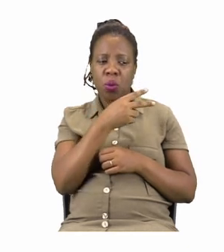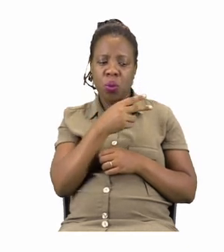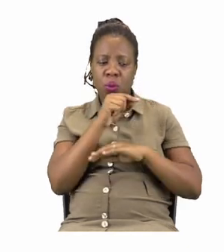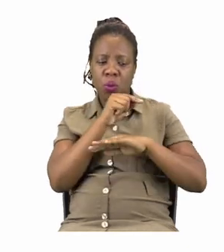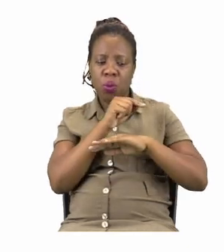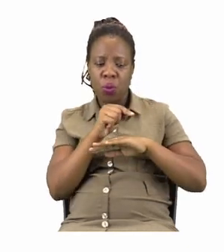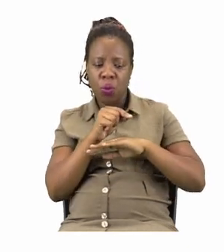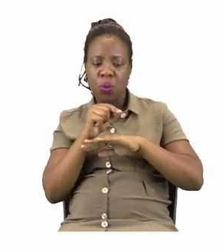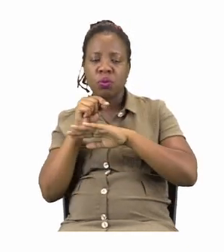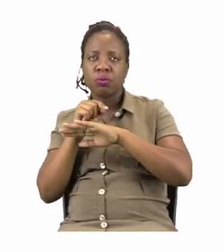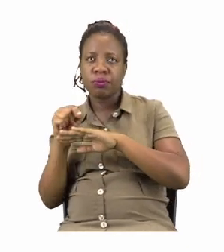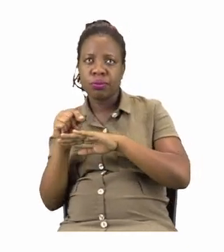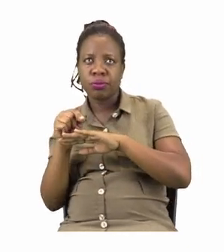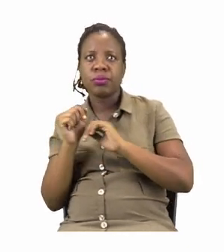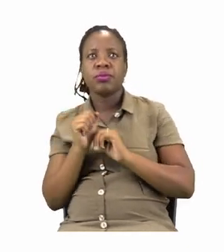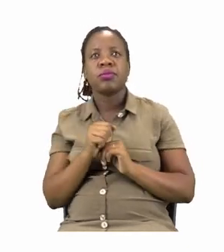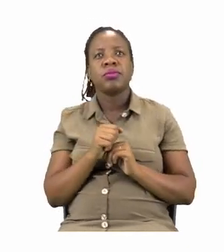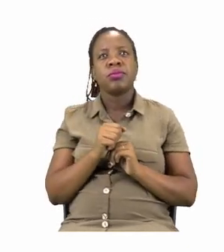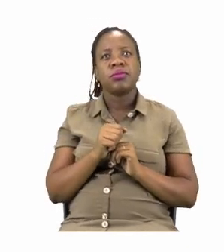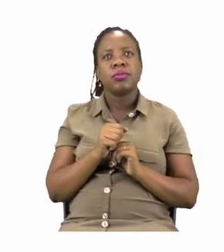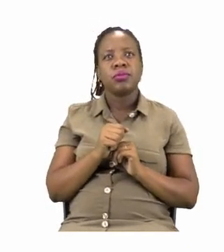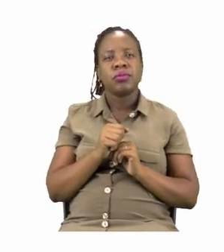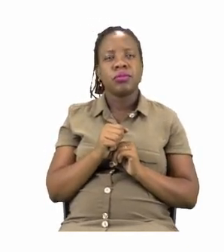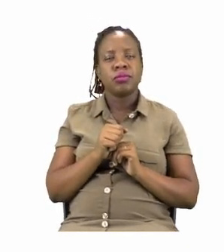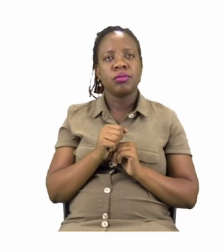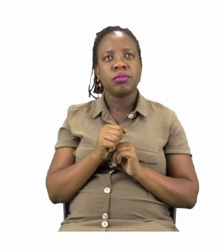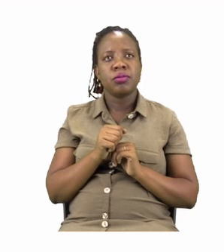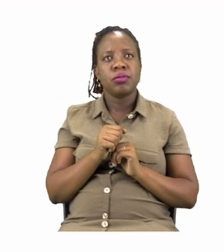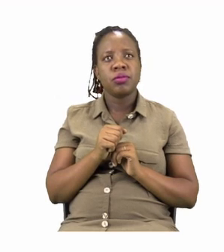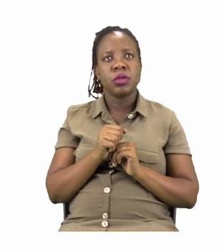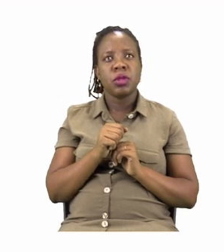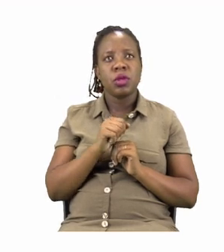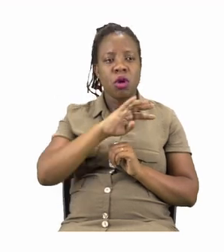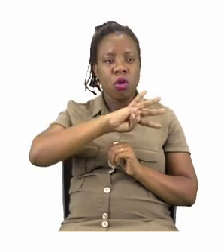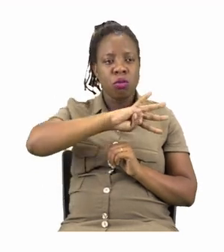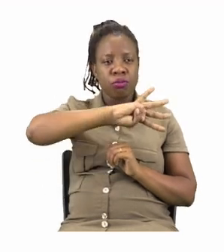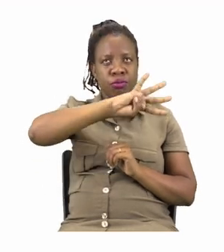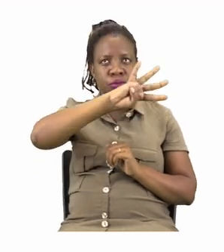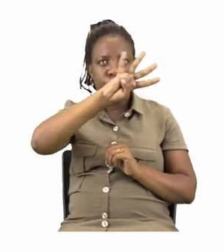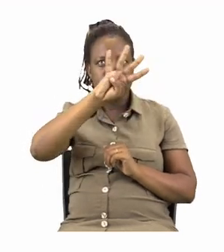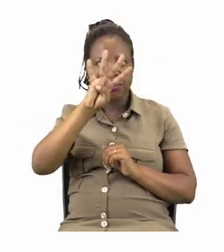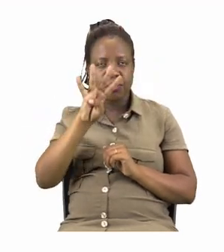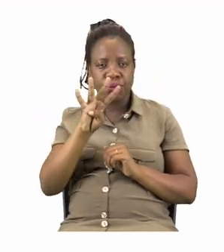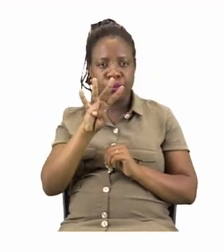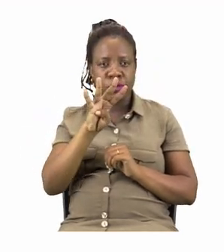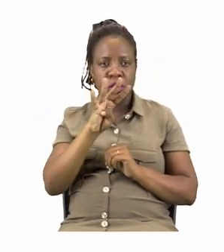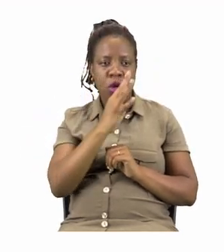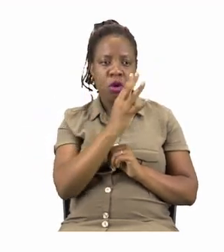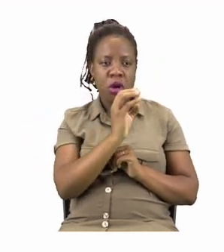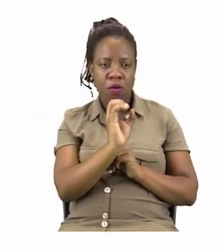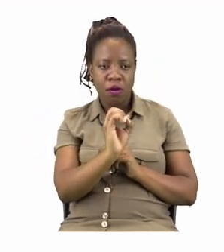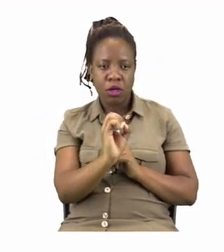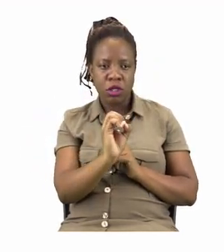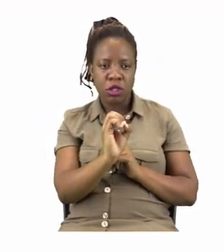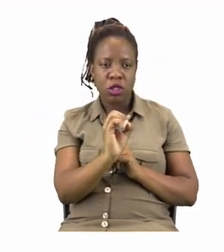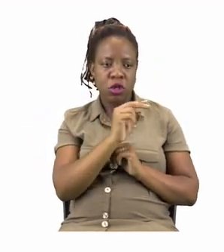and then there is a little part where you have to write your half